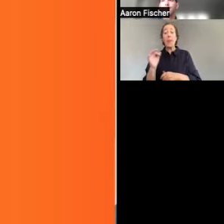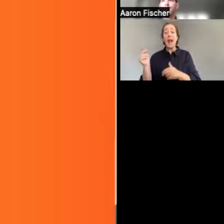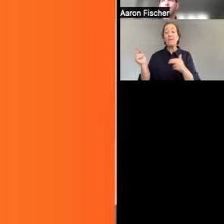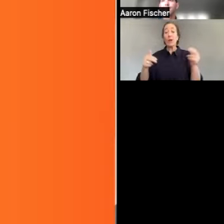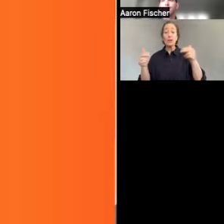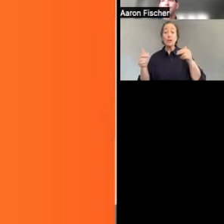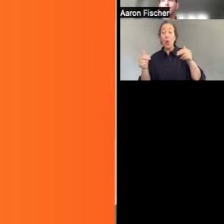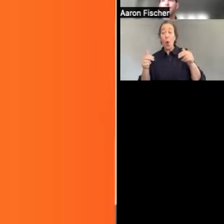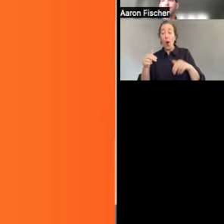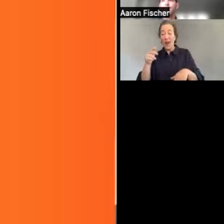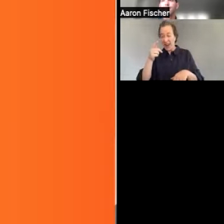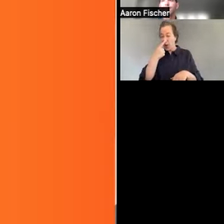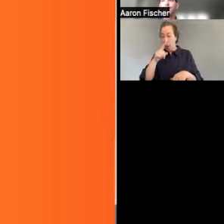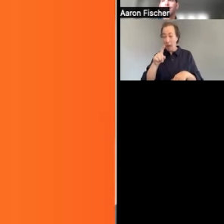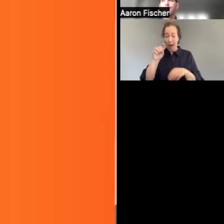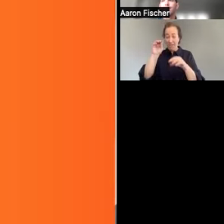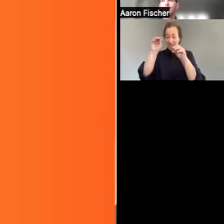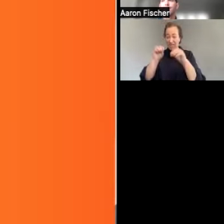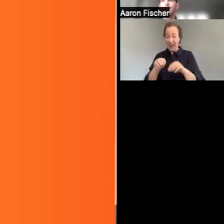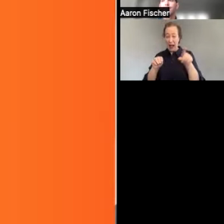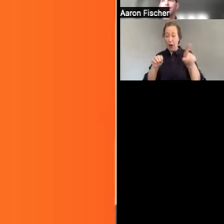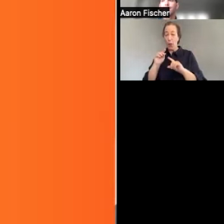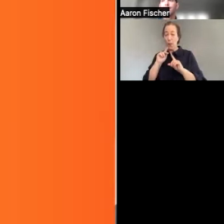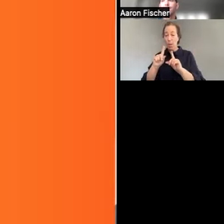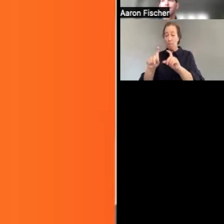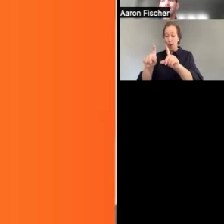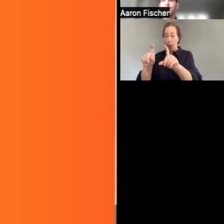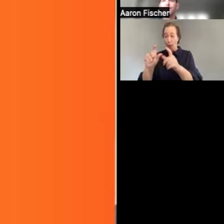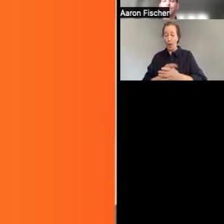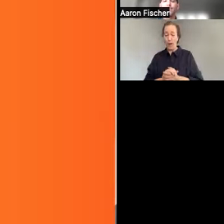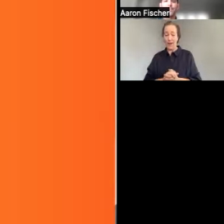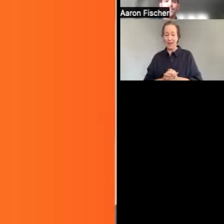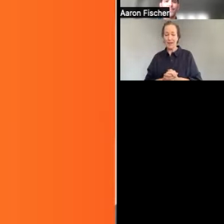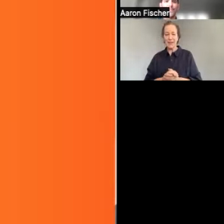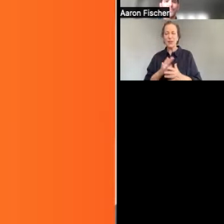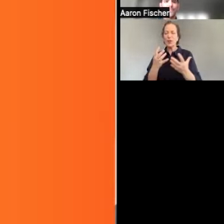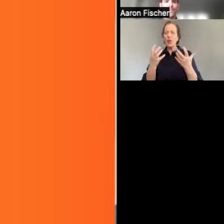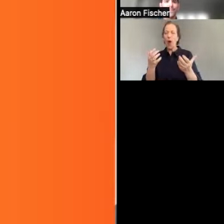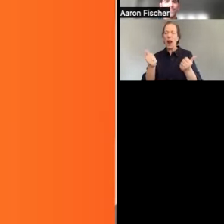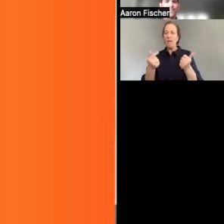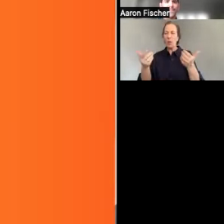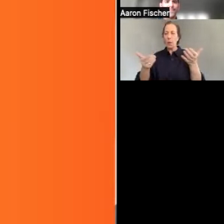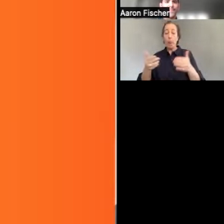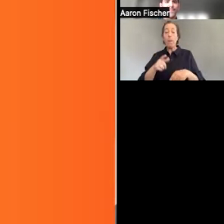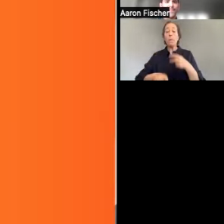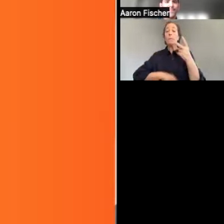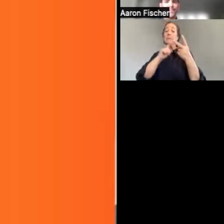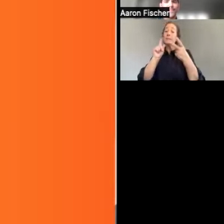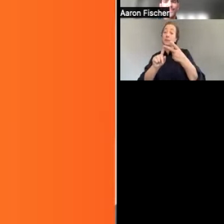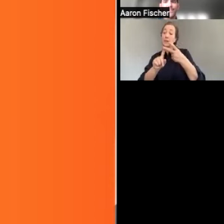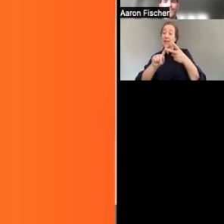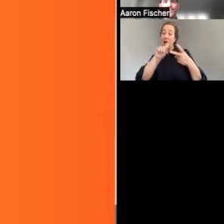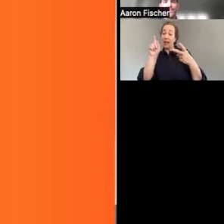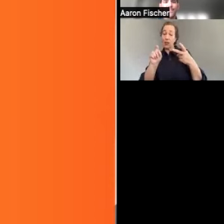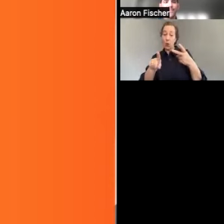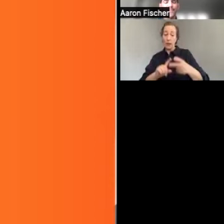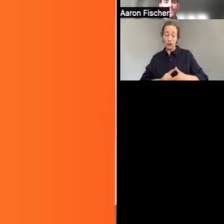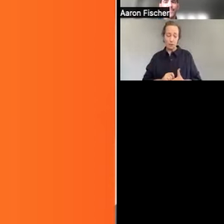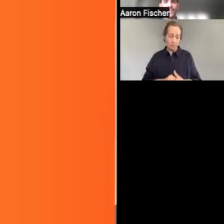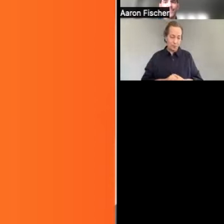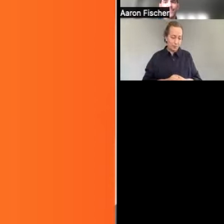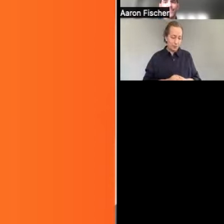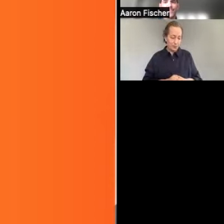poll. Folks are still joining today's webinar, so we want to make everyone feel comfortable and welcome. The second polling question is, we're on a webinar today.